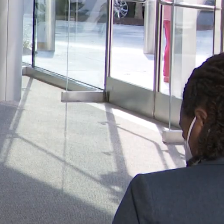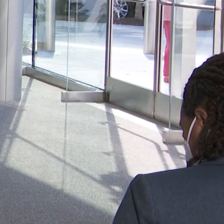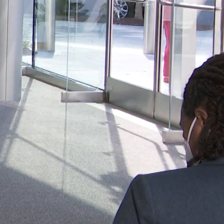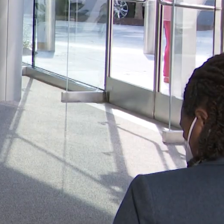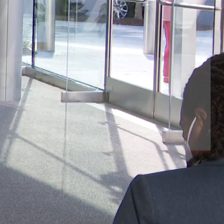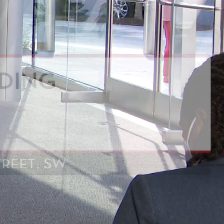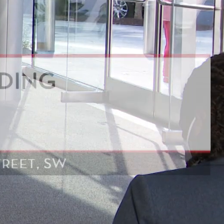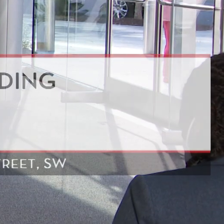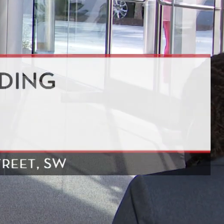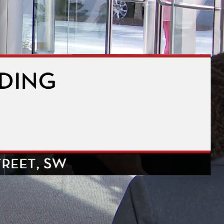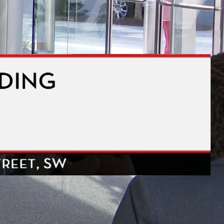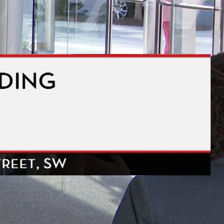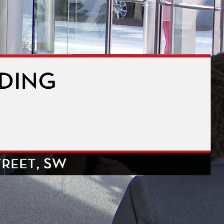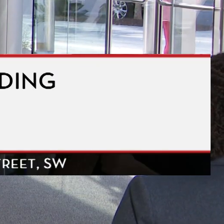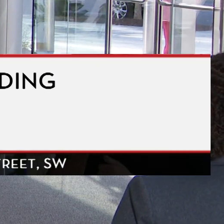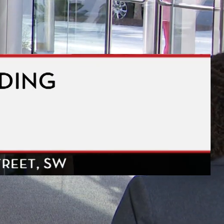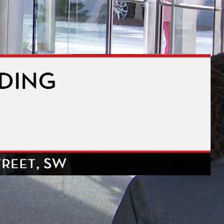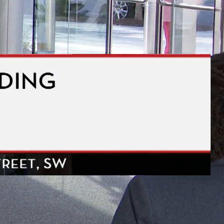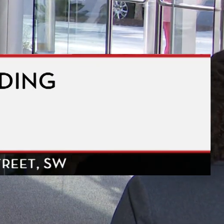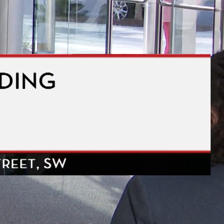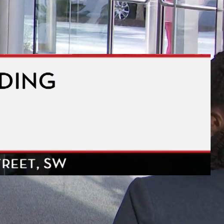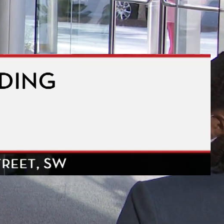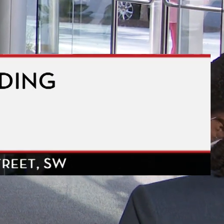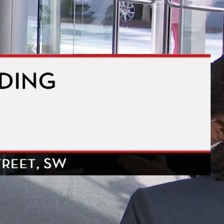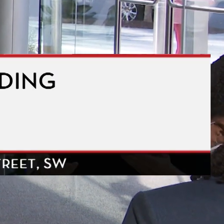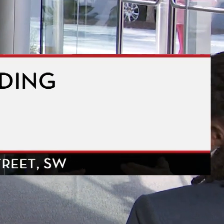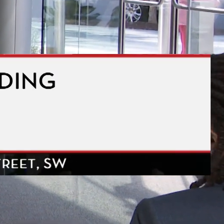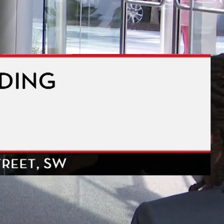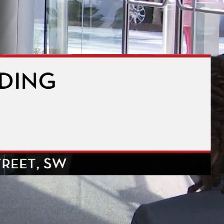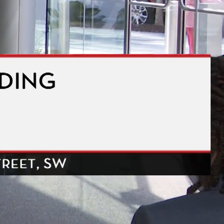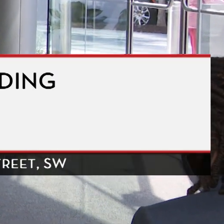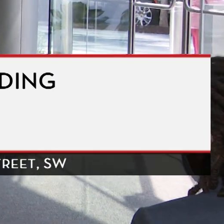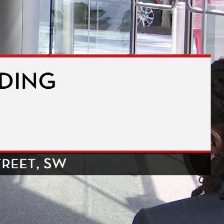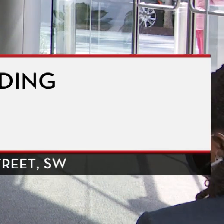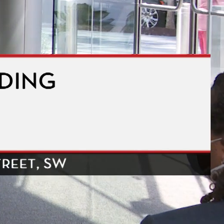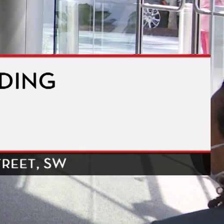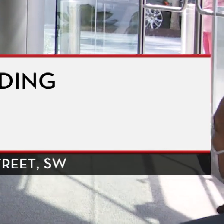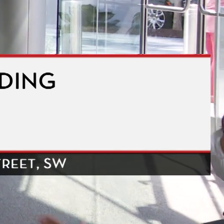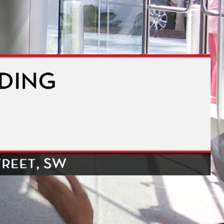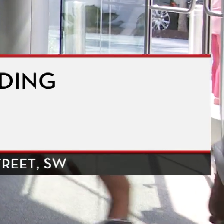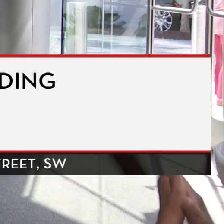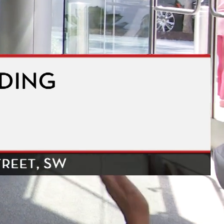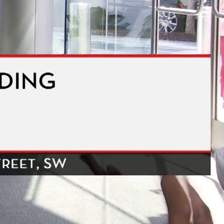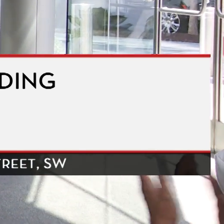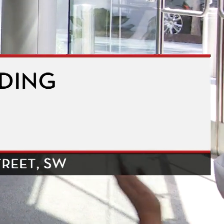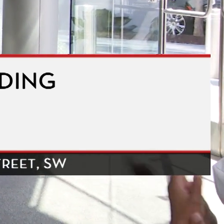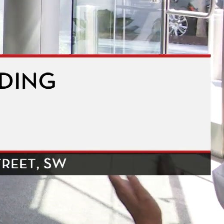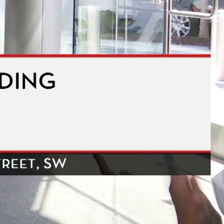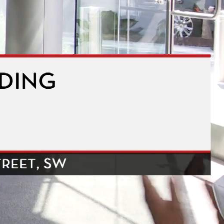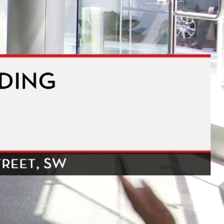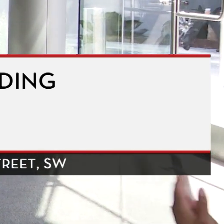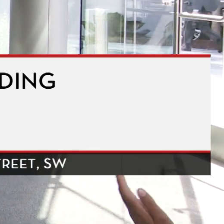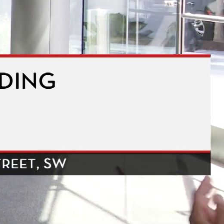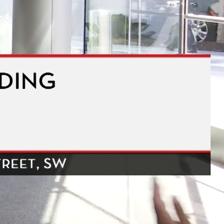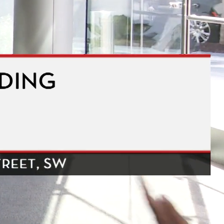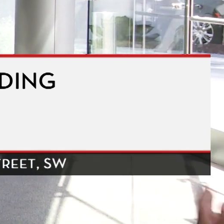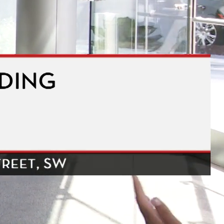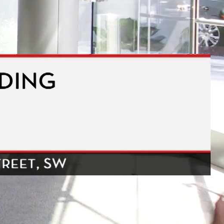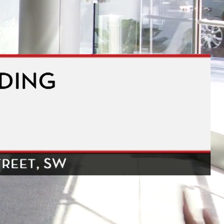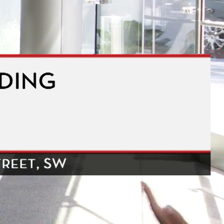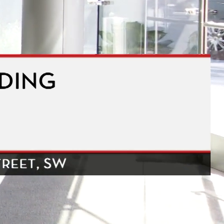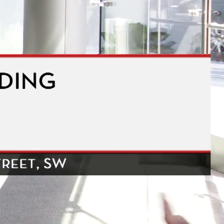Well, good morning, everyone. Welcome to Metro's new LaFont Plaza headquarters.